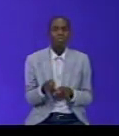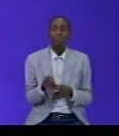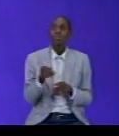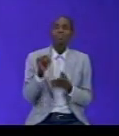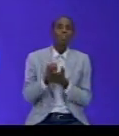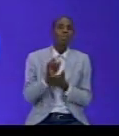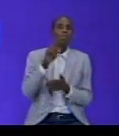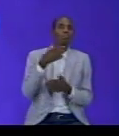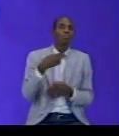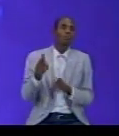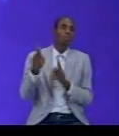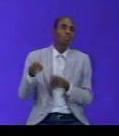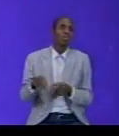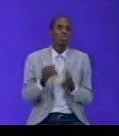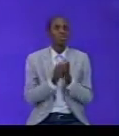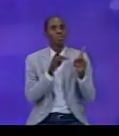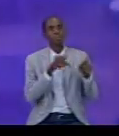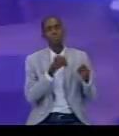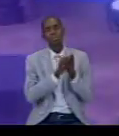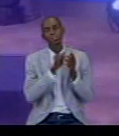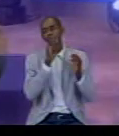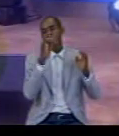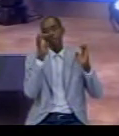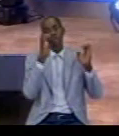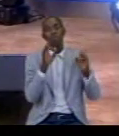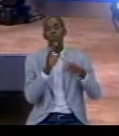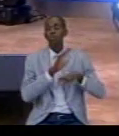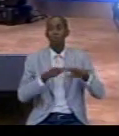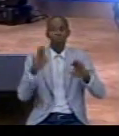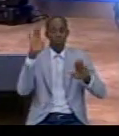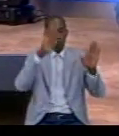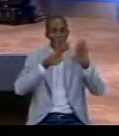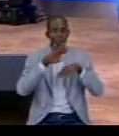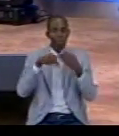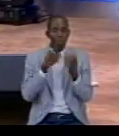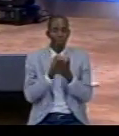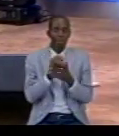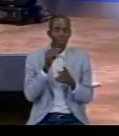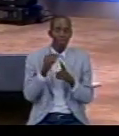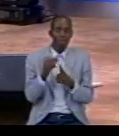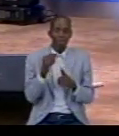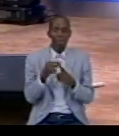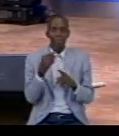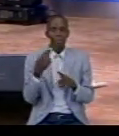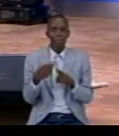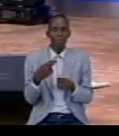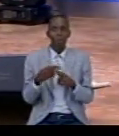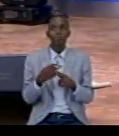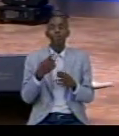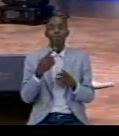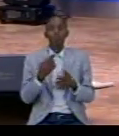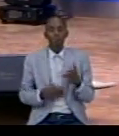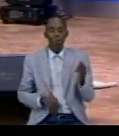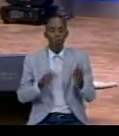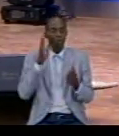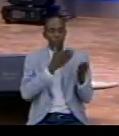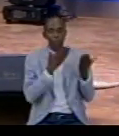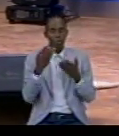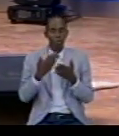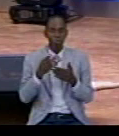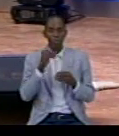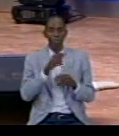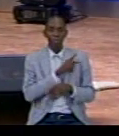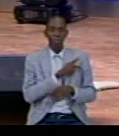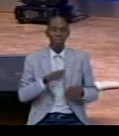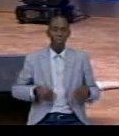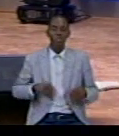worry about that. It is what you have. It is what you know that will bring you before the king. Once you have the solution to